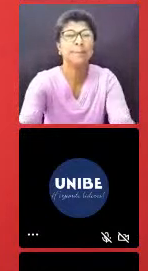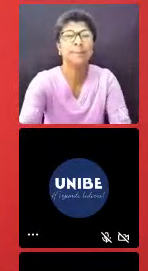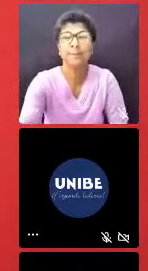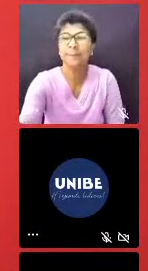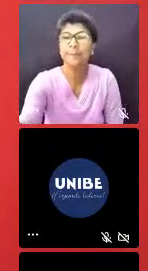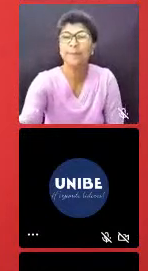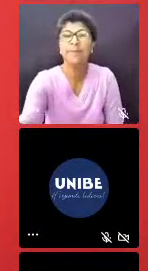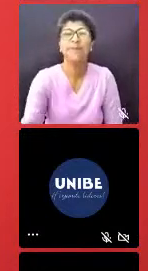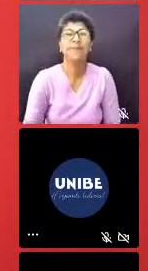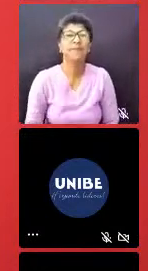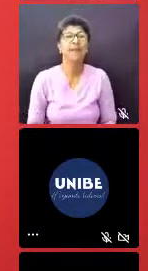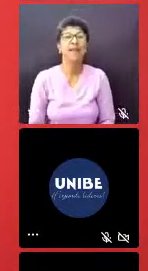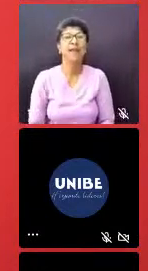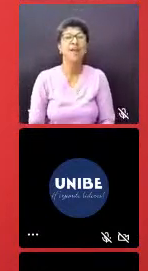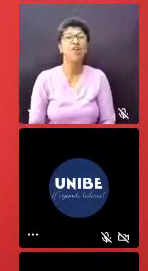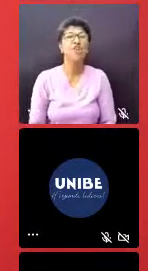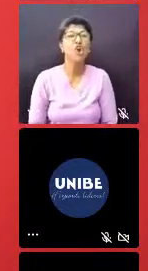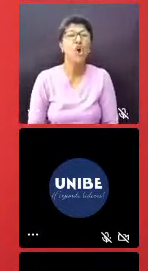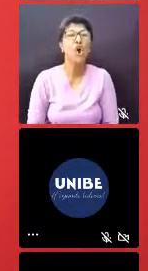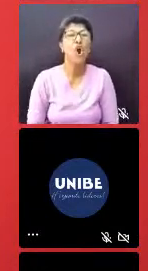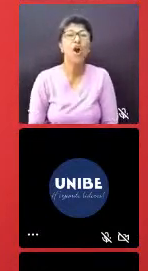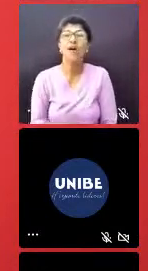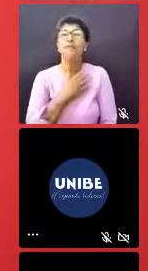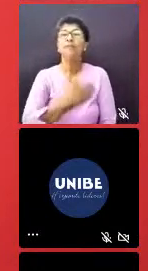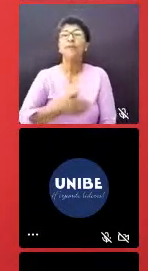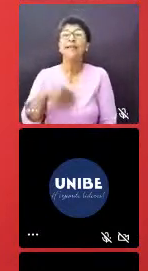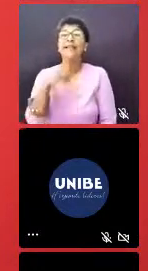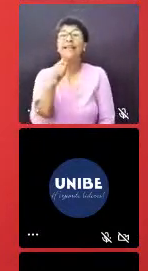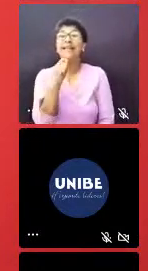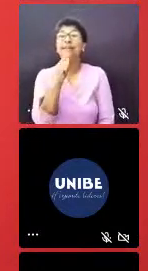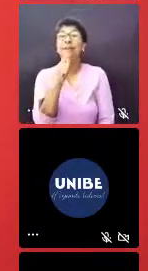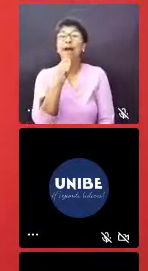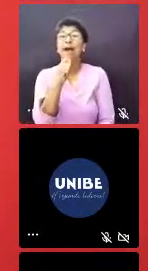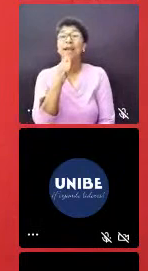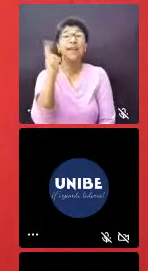There's a request for Laura to turn the mic on.